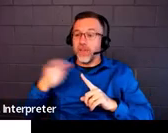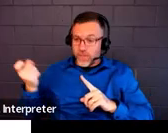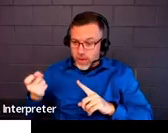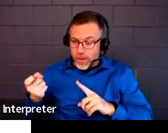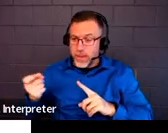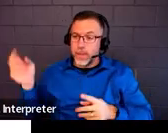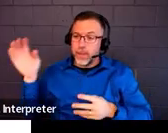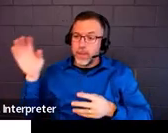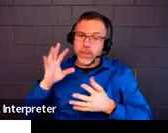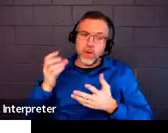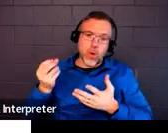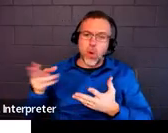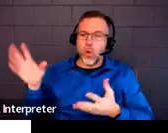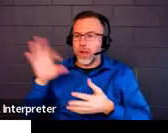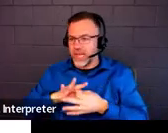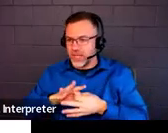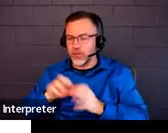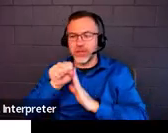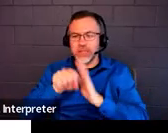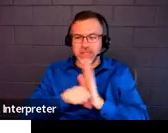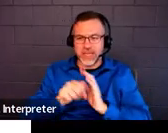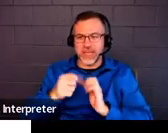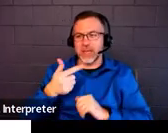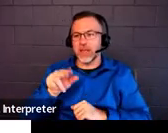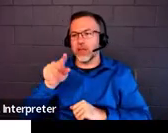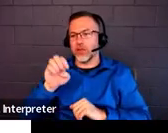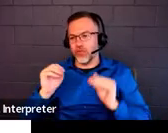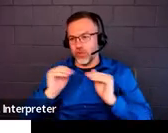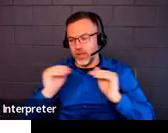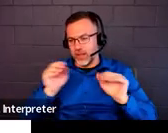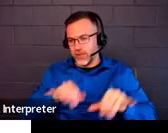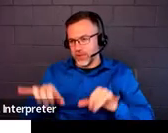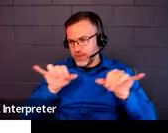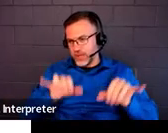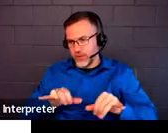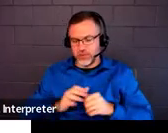linked to our state grade level standards.